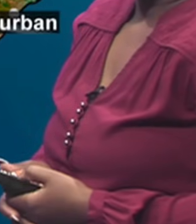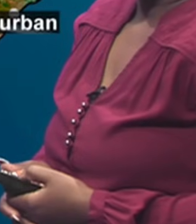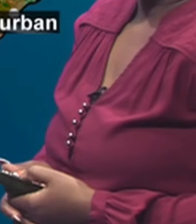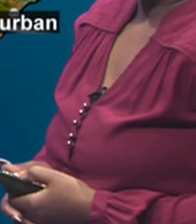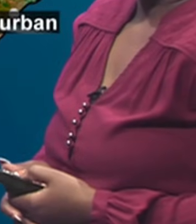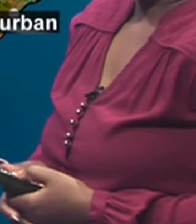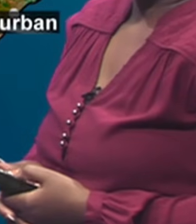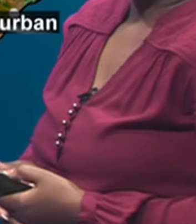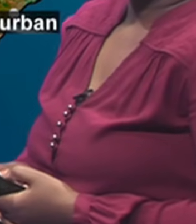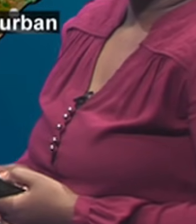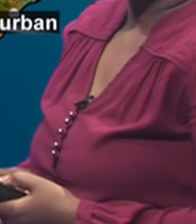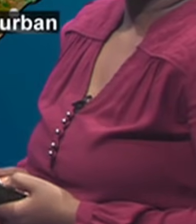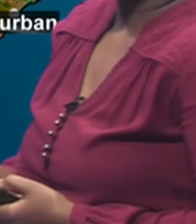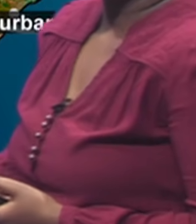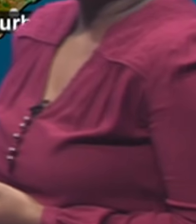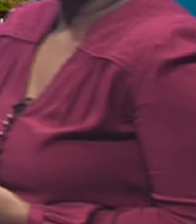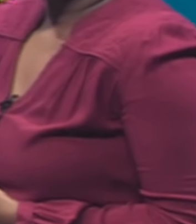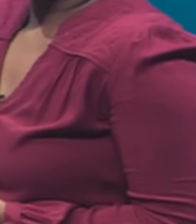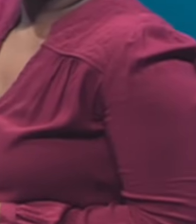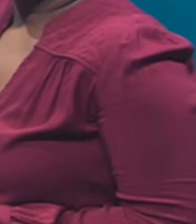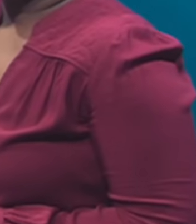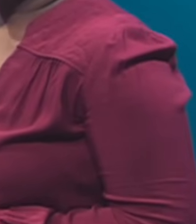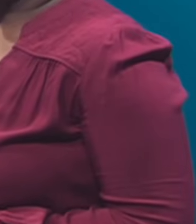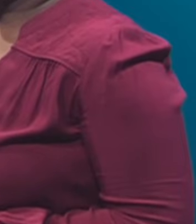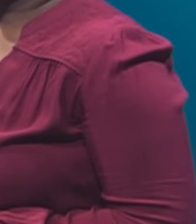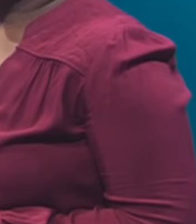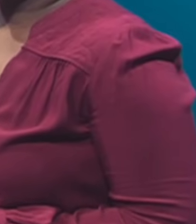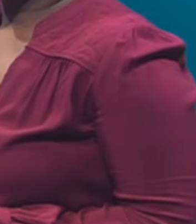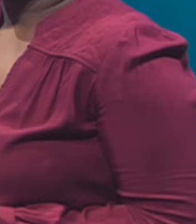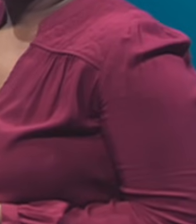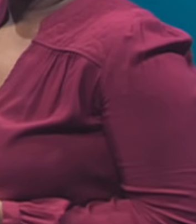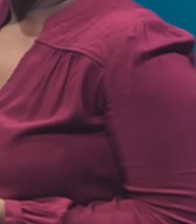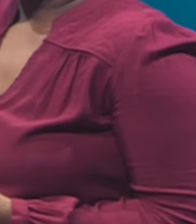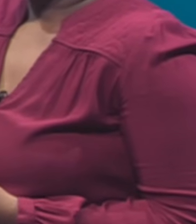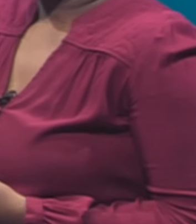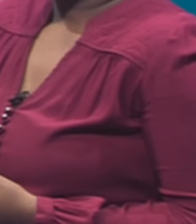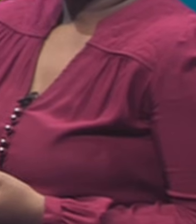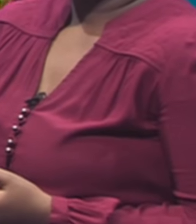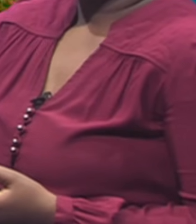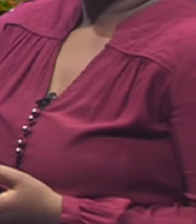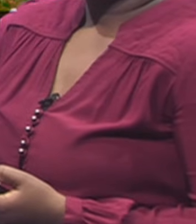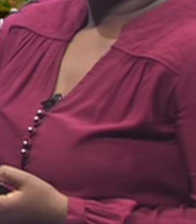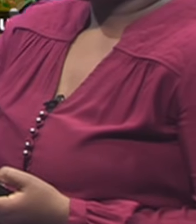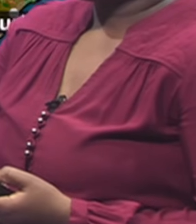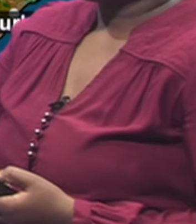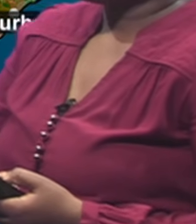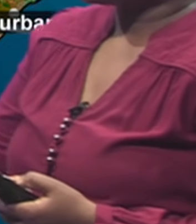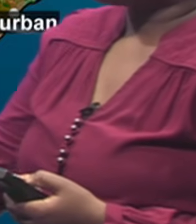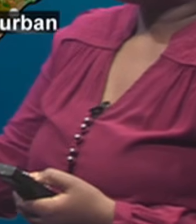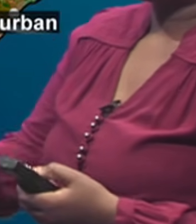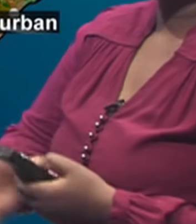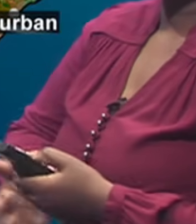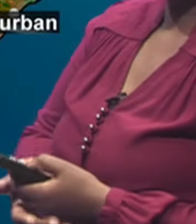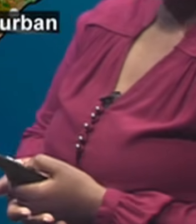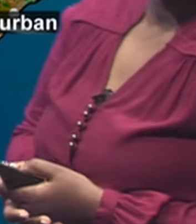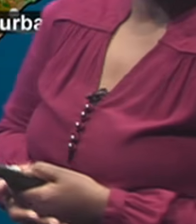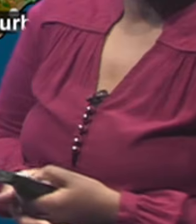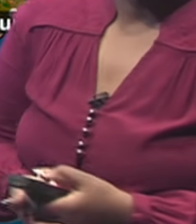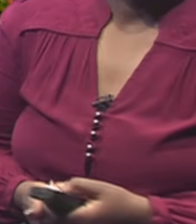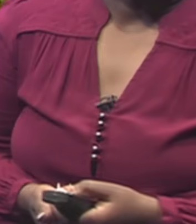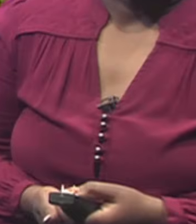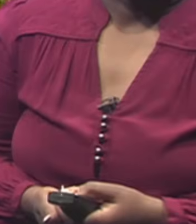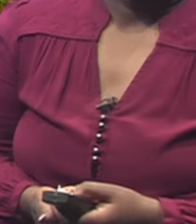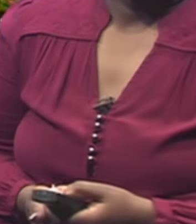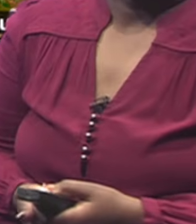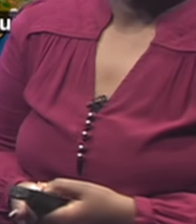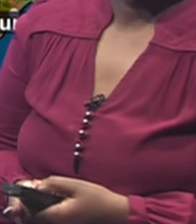ponela pele ya mabosa ba tsebose mo bosigong jwa gompeno fa go tlana le makhubu go tloga ka kwa province ya ka kwa Northern Cape go fitla ka kwa province ya ka